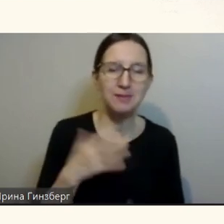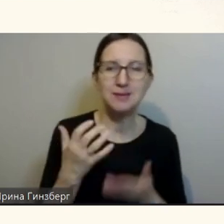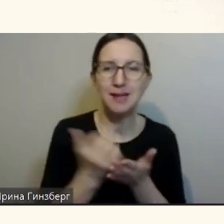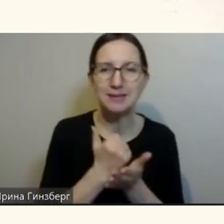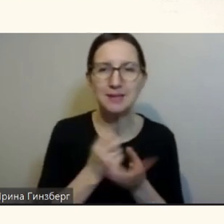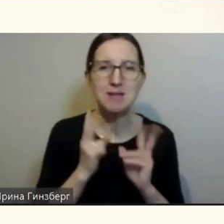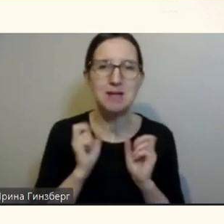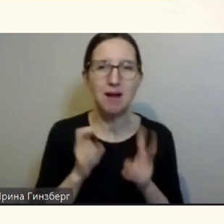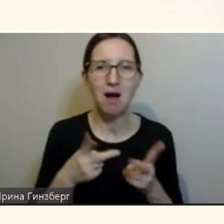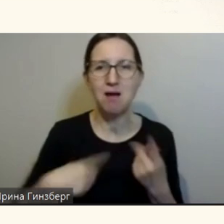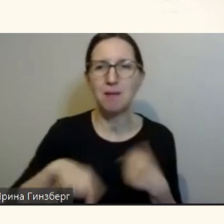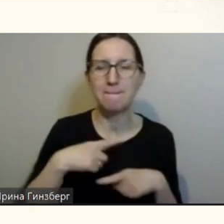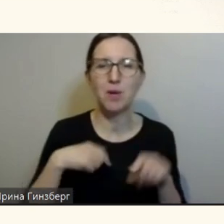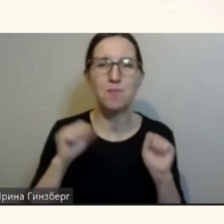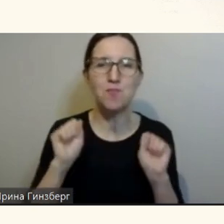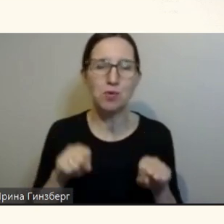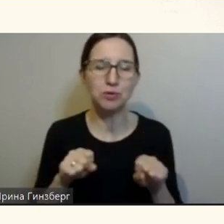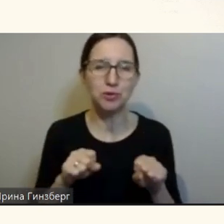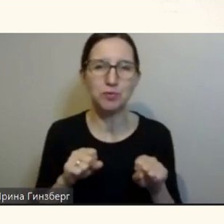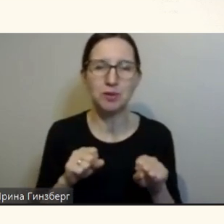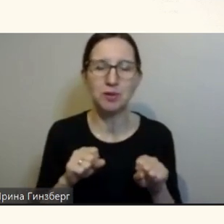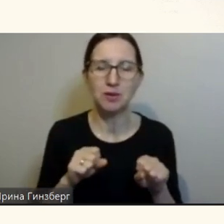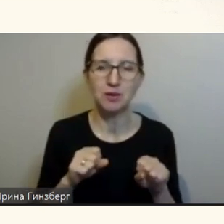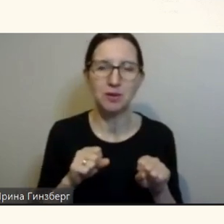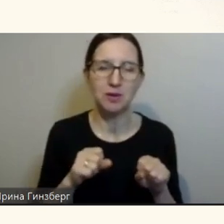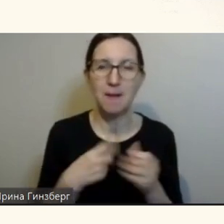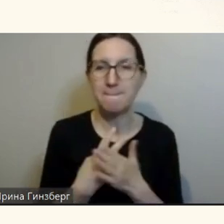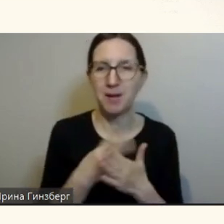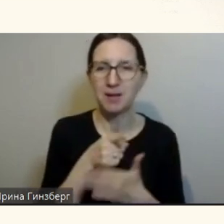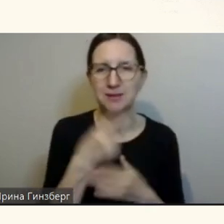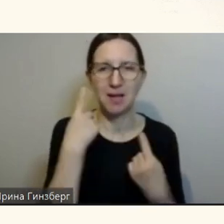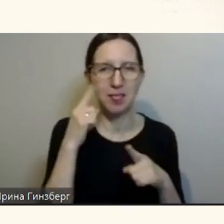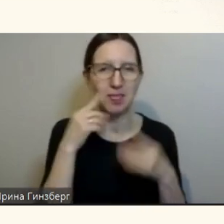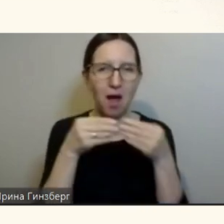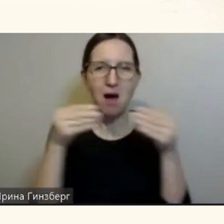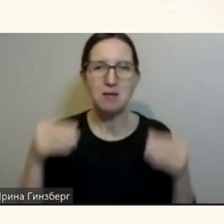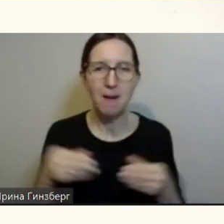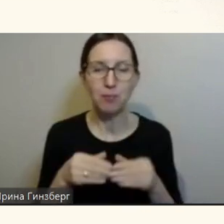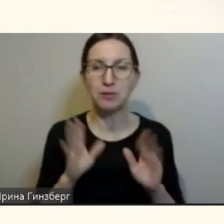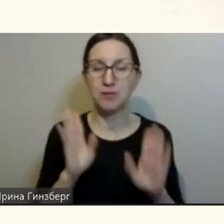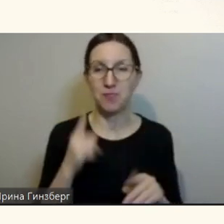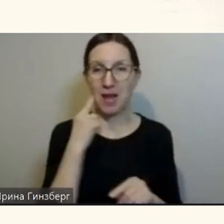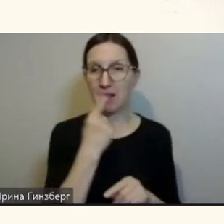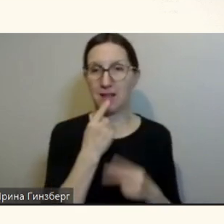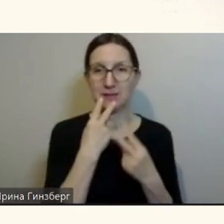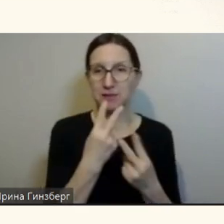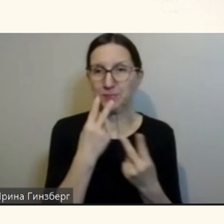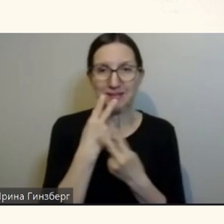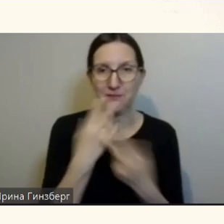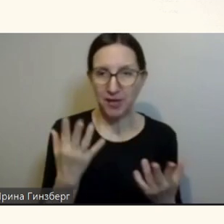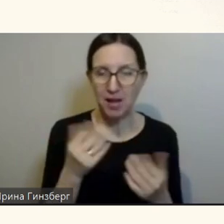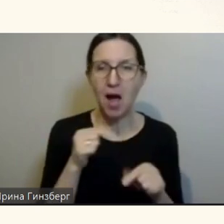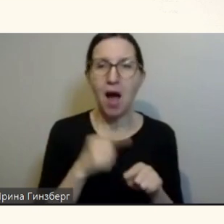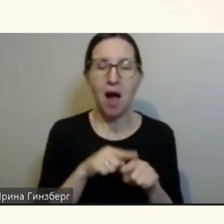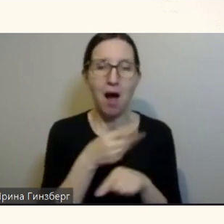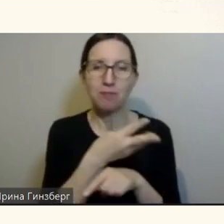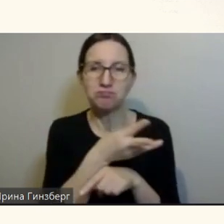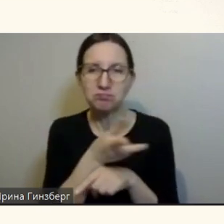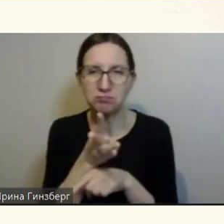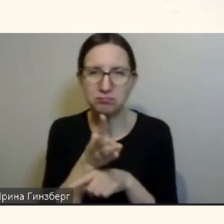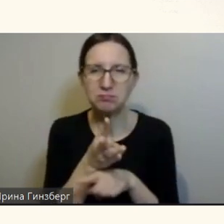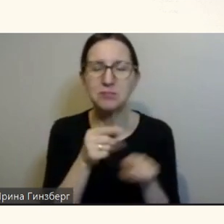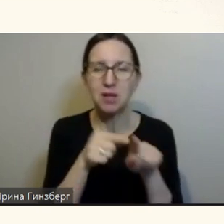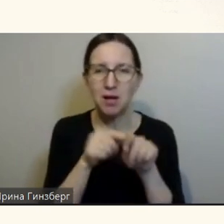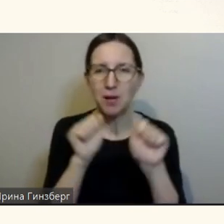It was traditional for mystics and other spiritual seekers to spend time in the desert. The desert's a symbol